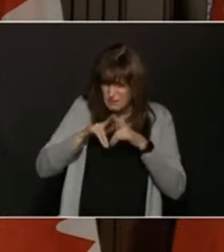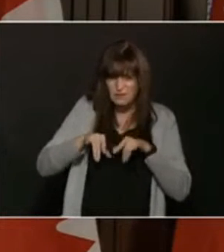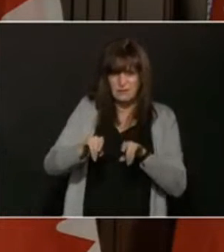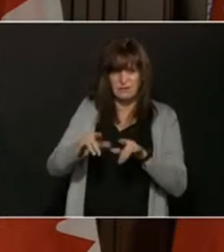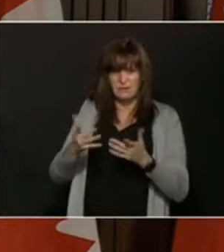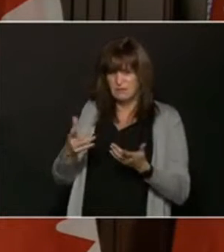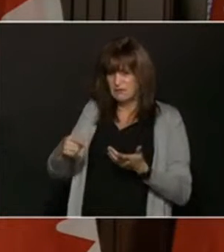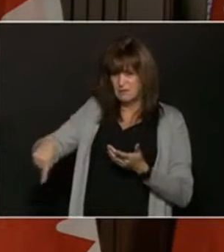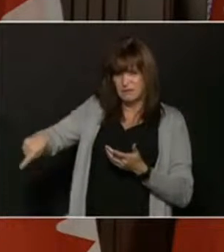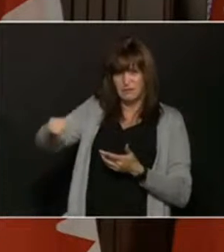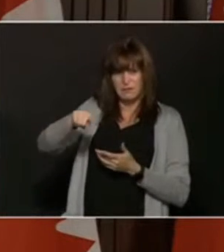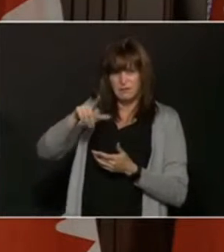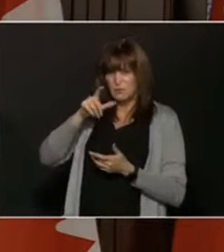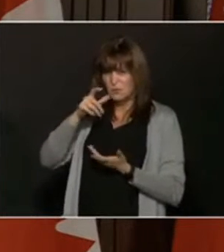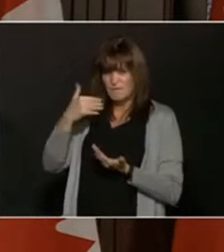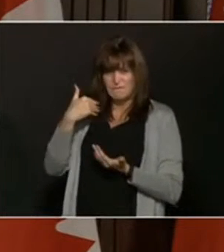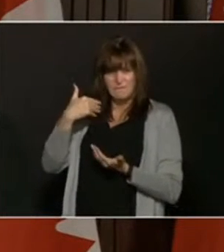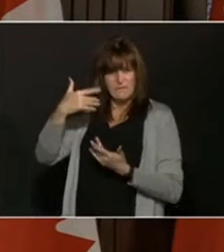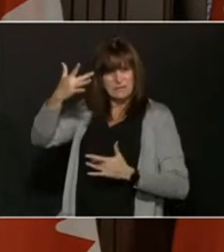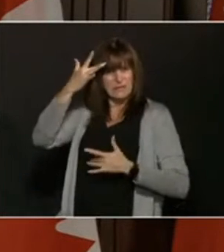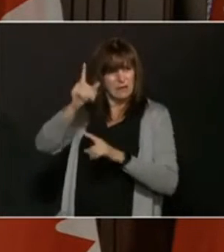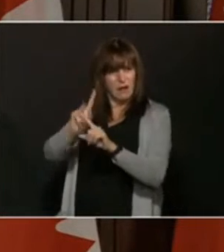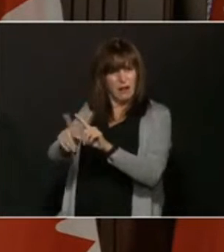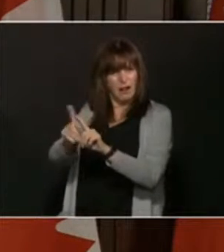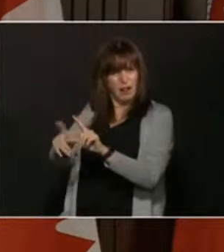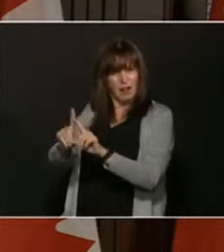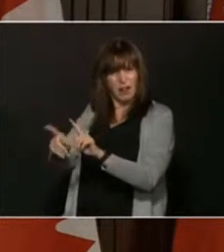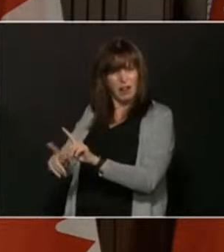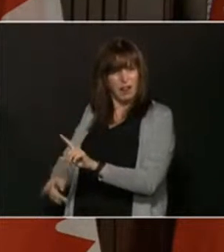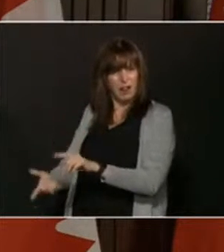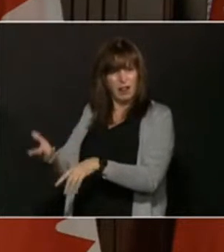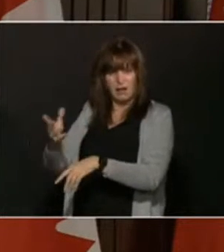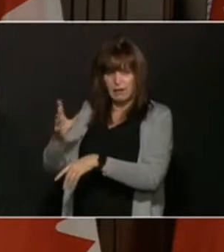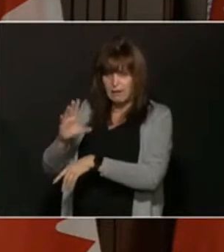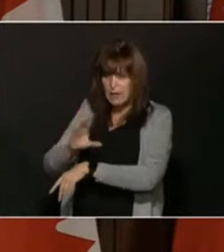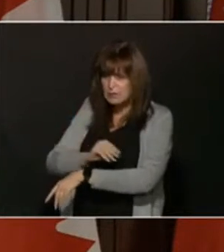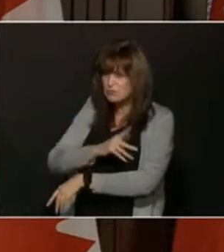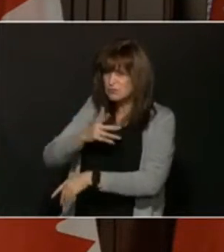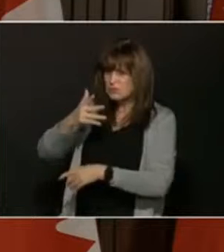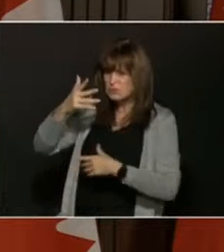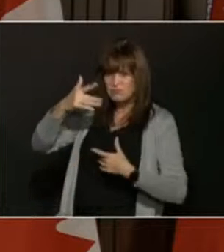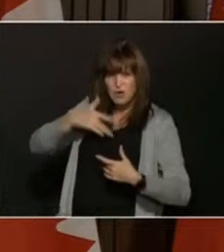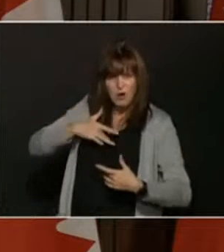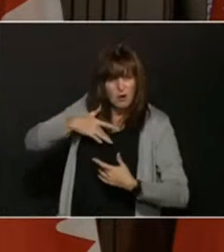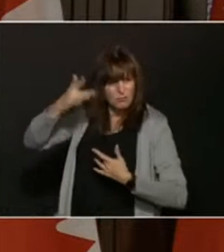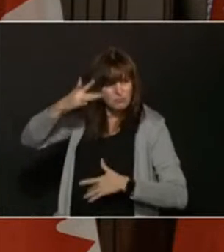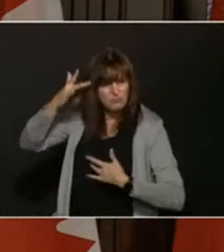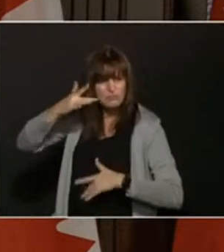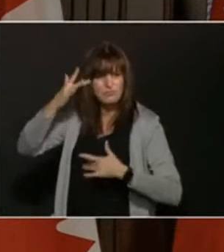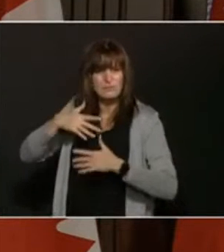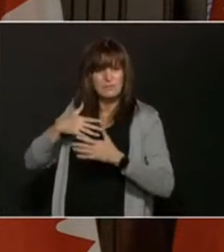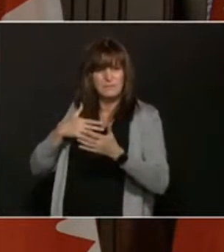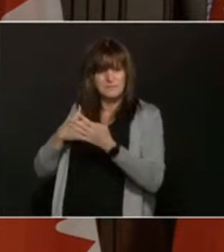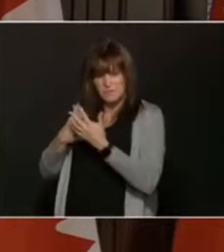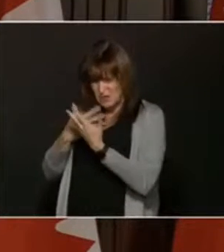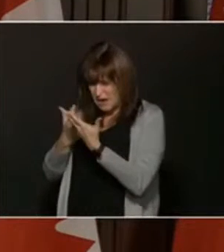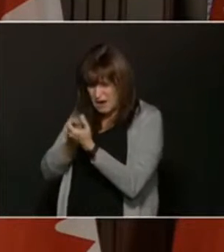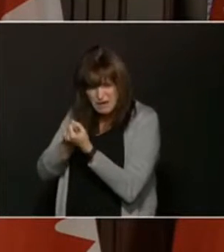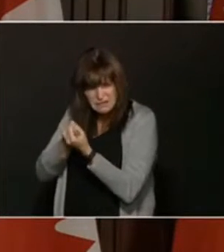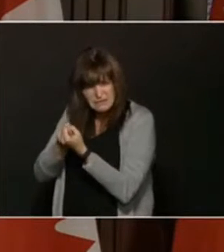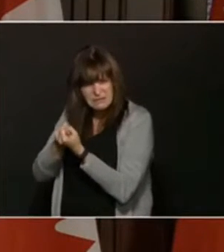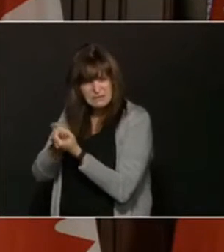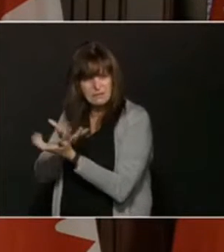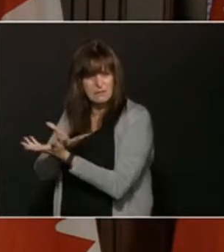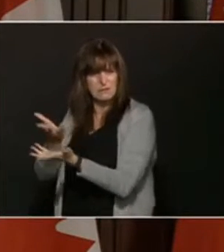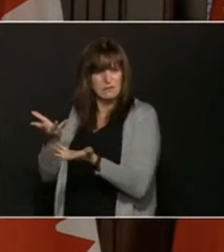other illnesses, the non-COVID illnesses like cancer and heart disease, and we're doing it for them. It is imperative